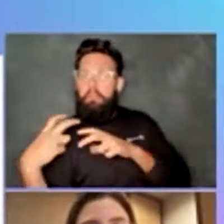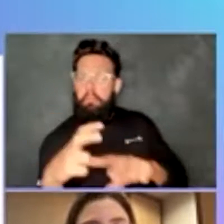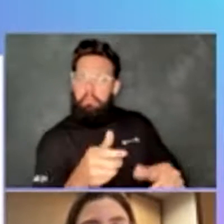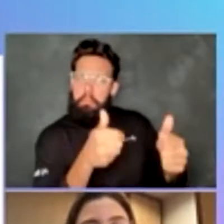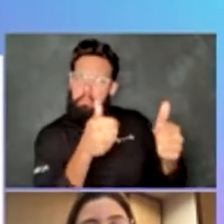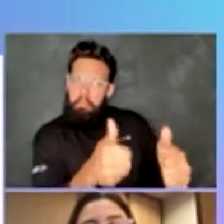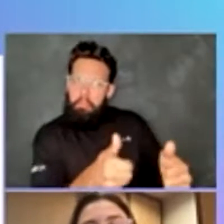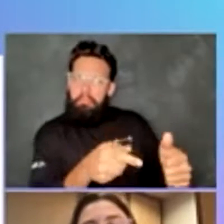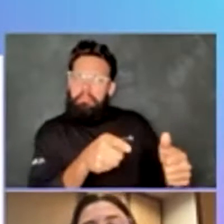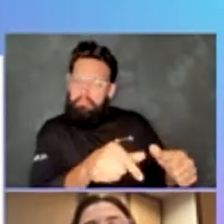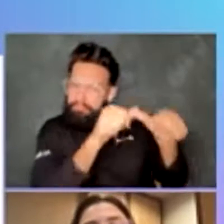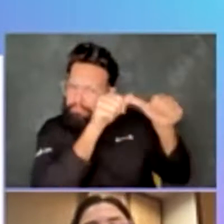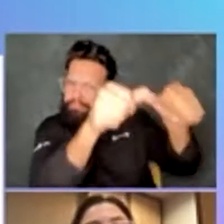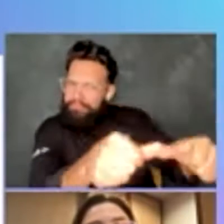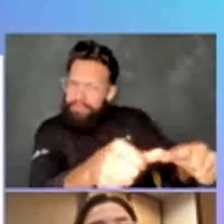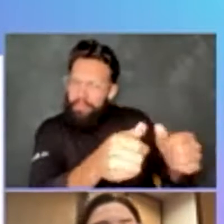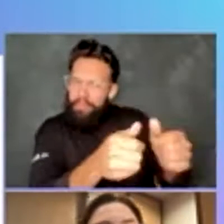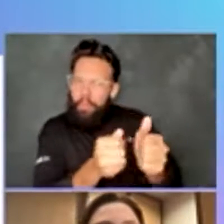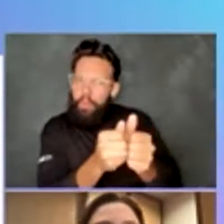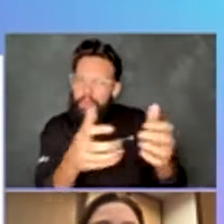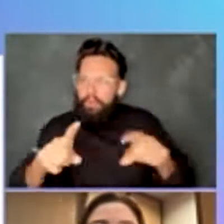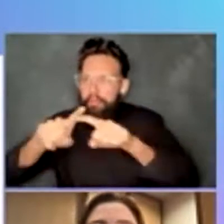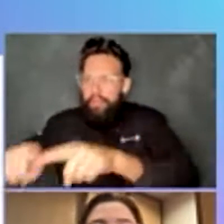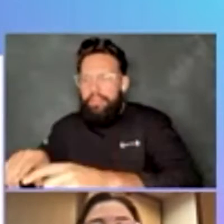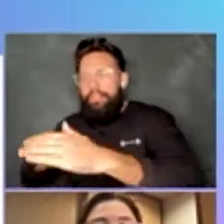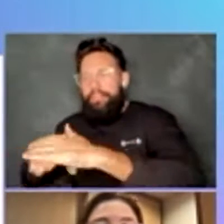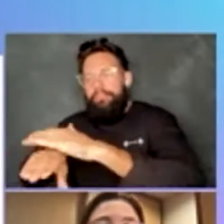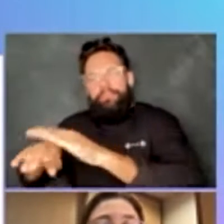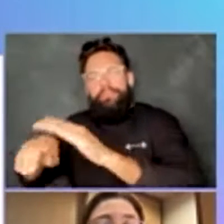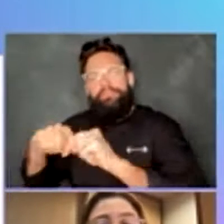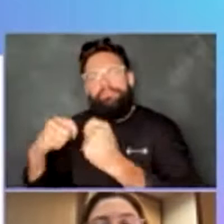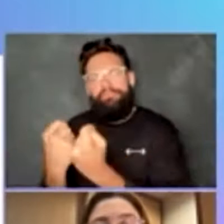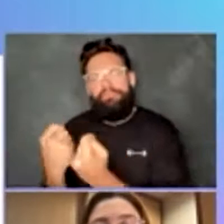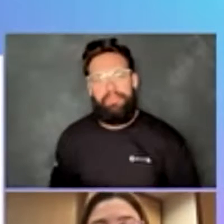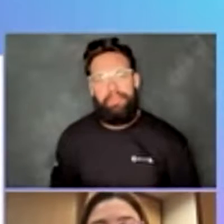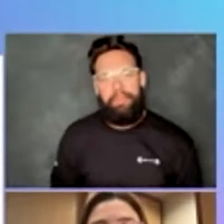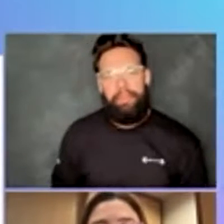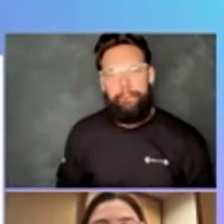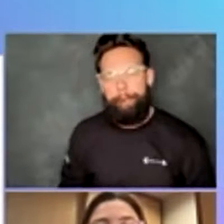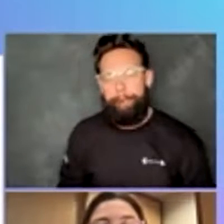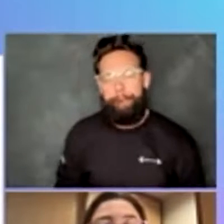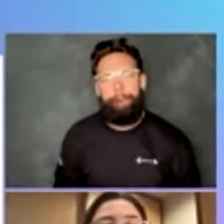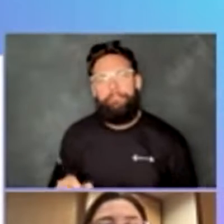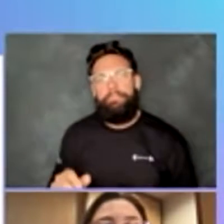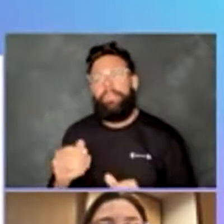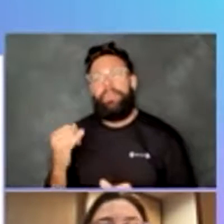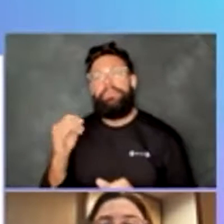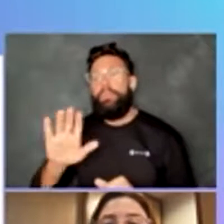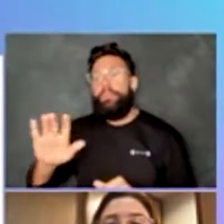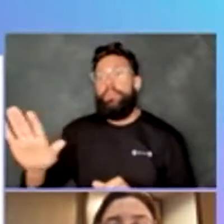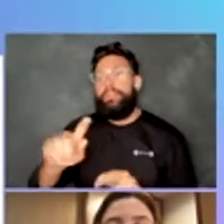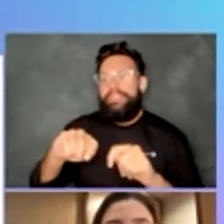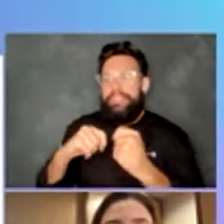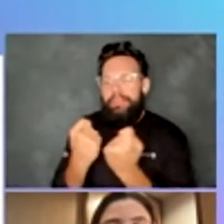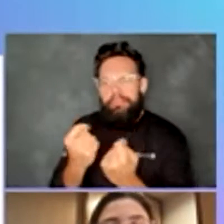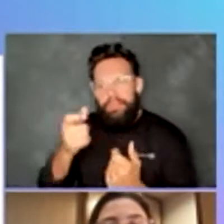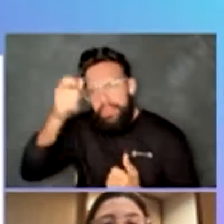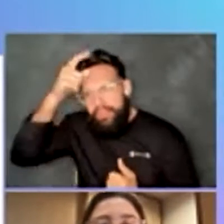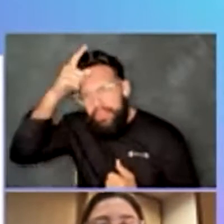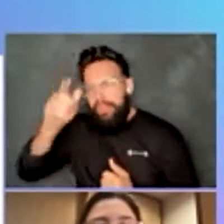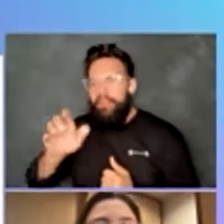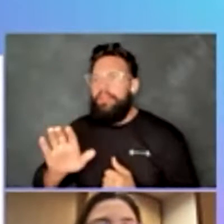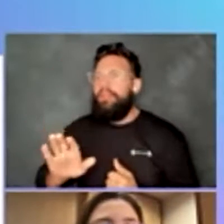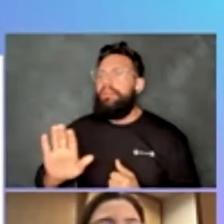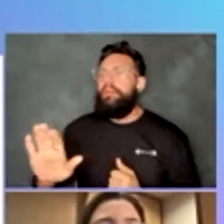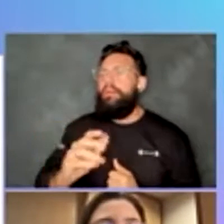accessibility forward. So you must think about, how do they like to learn? How do they like to be supported?